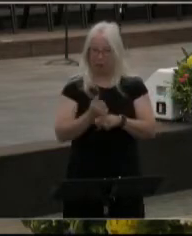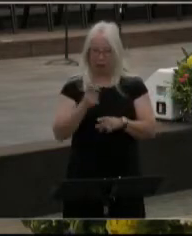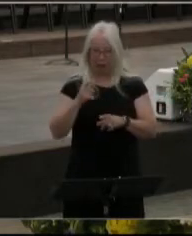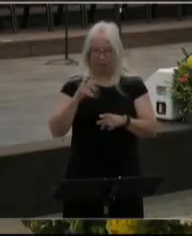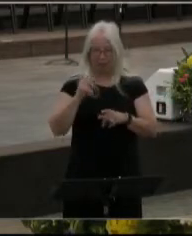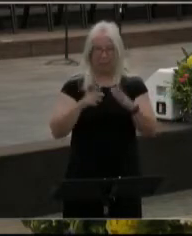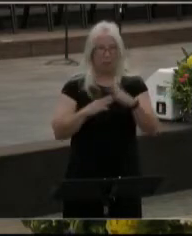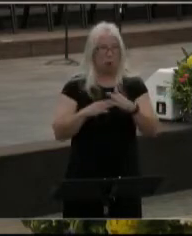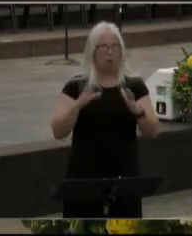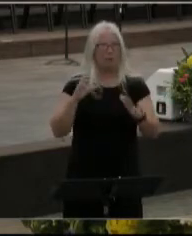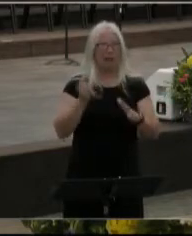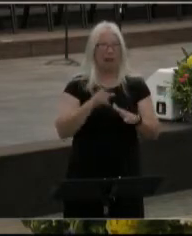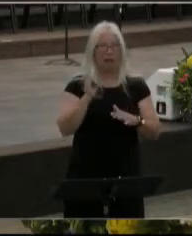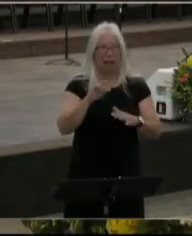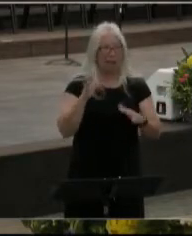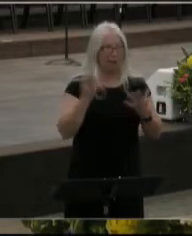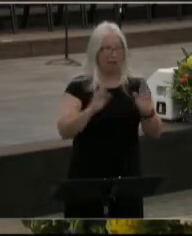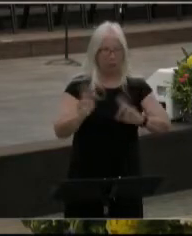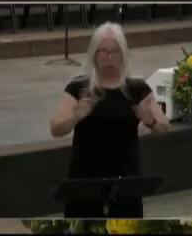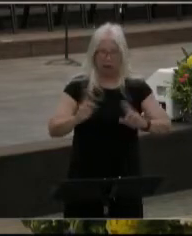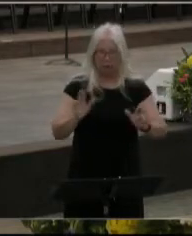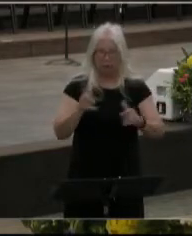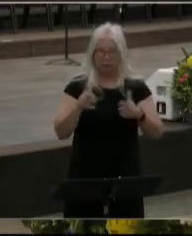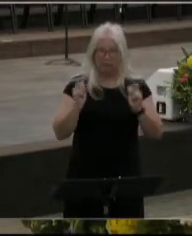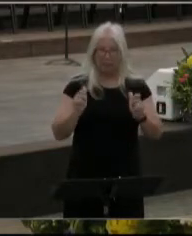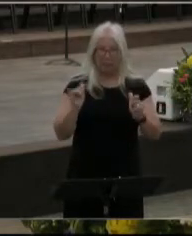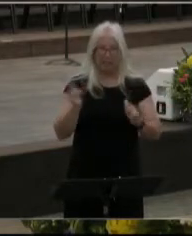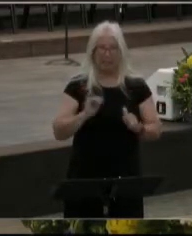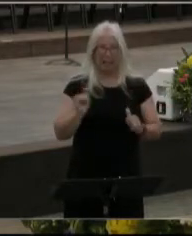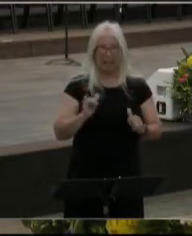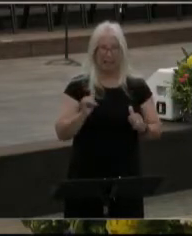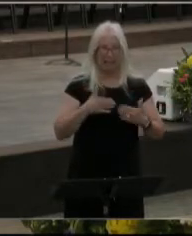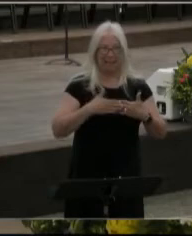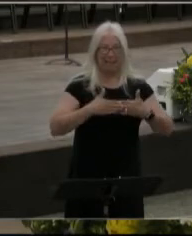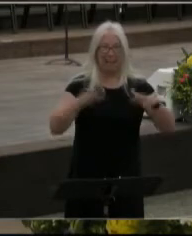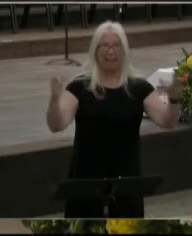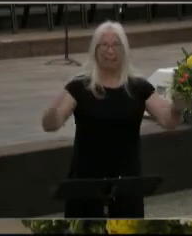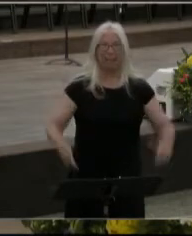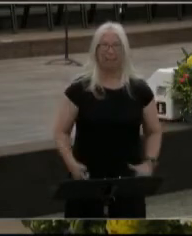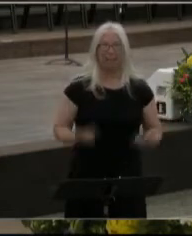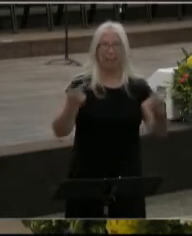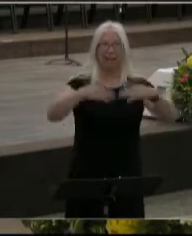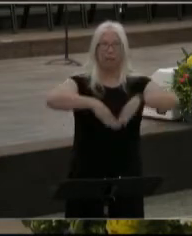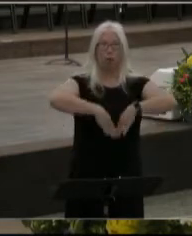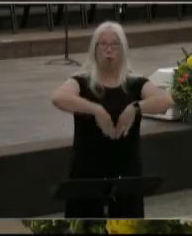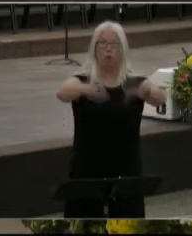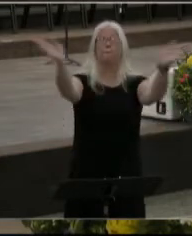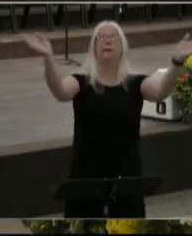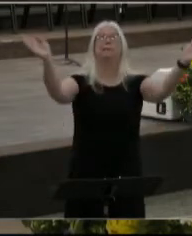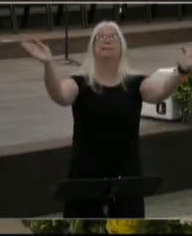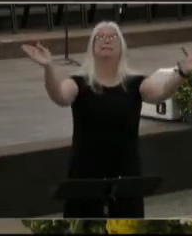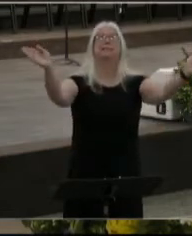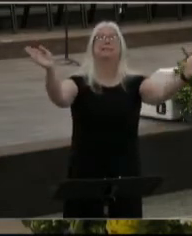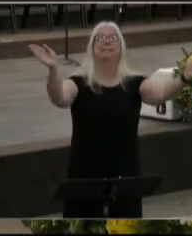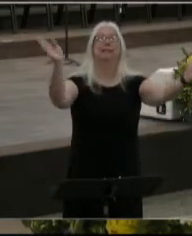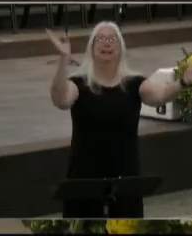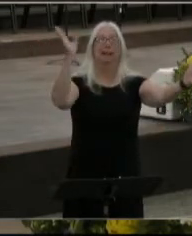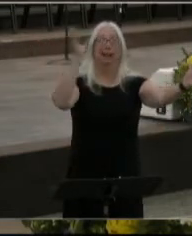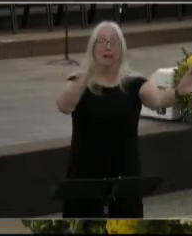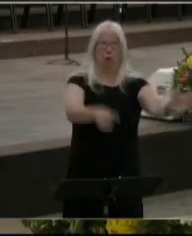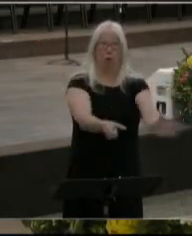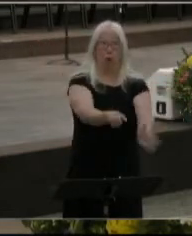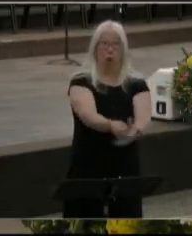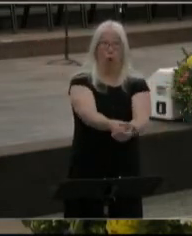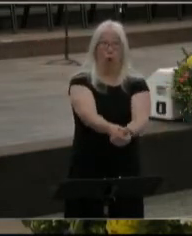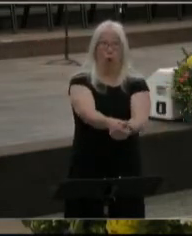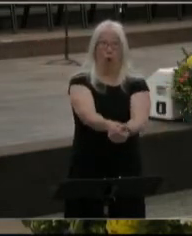T crossed and all your I's dotted, but all of a sudden it's like the gate of life opens. And man, you are holding